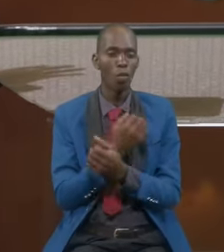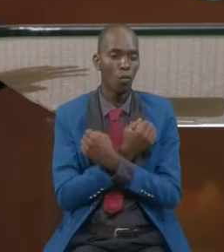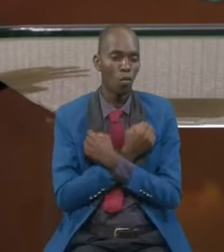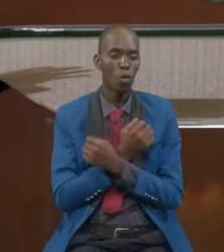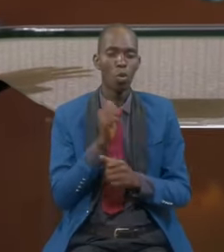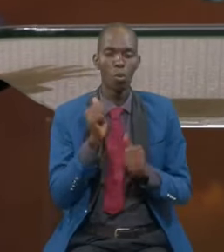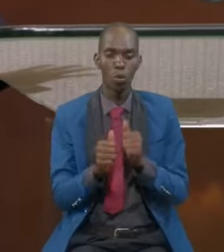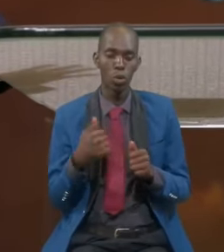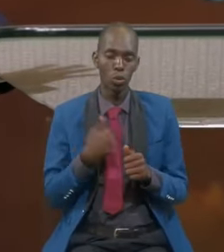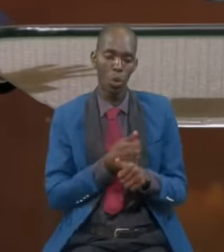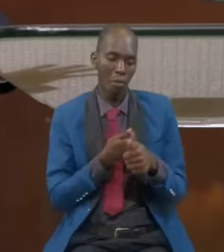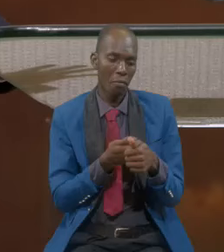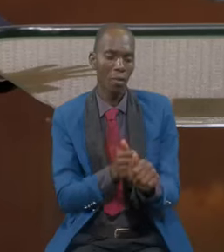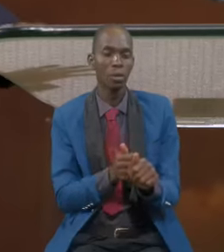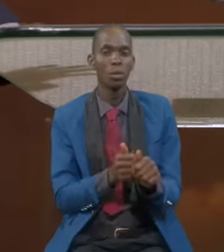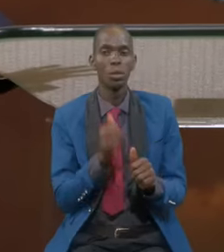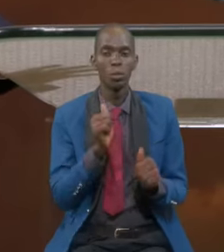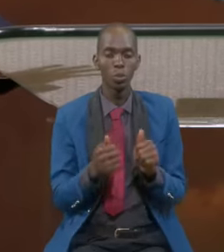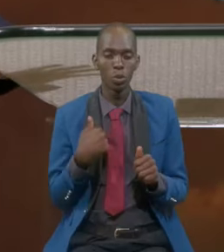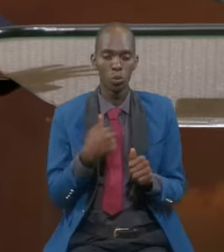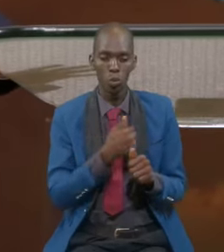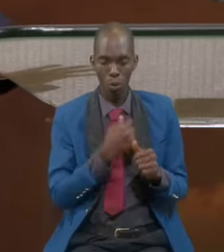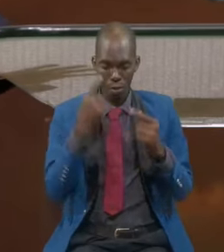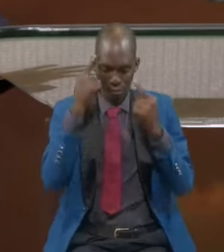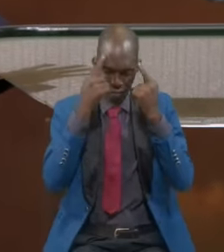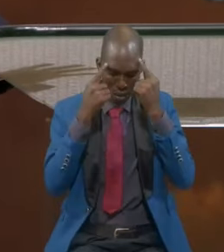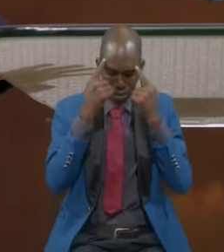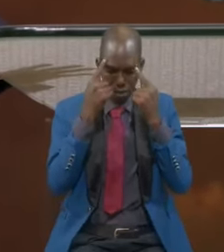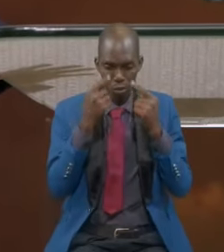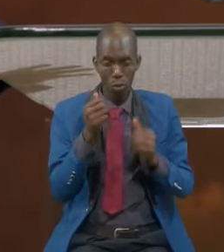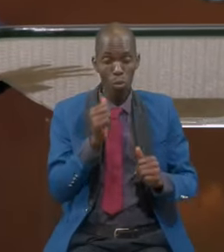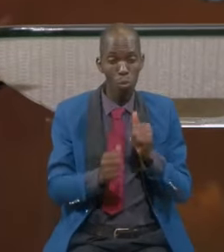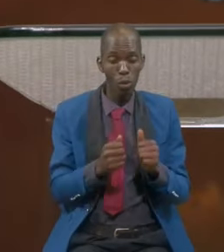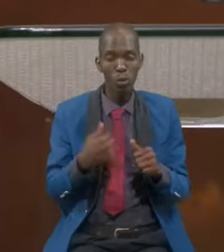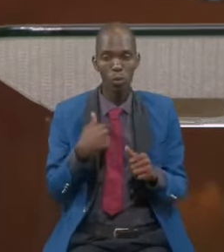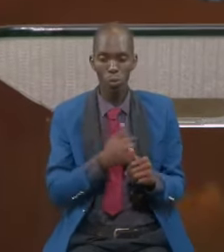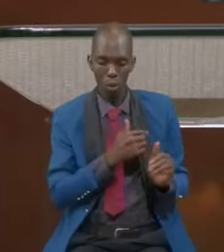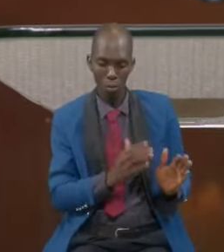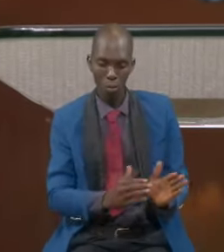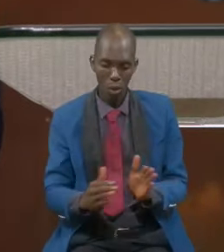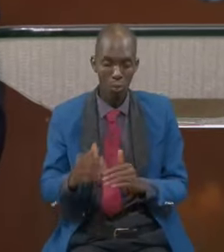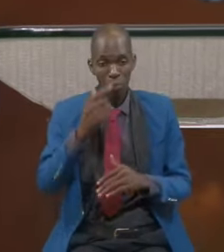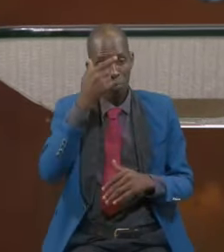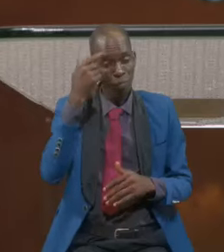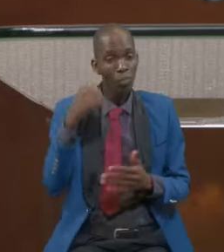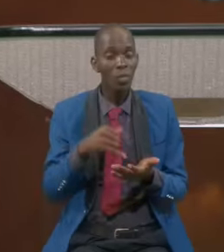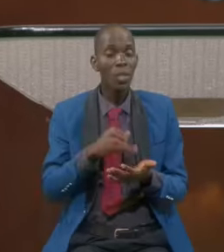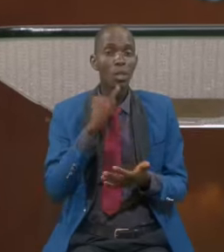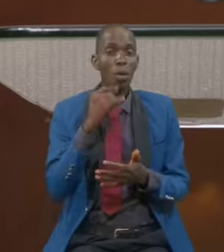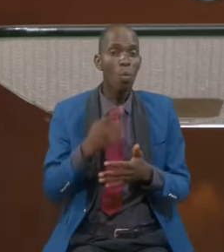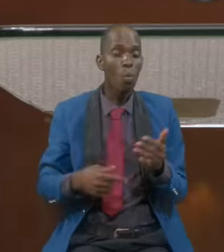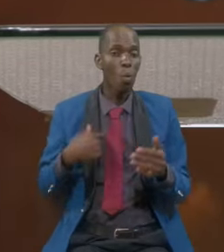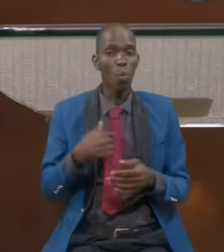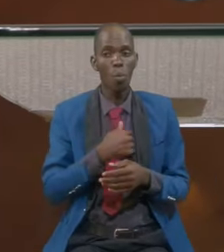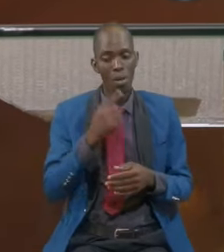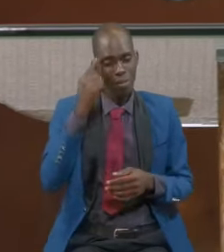live, by which we think, by which we plan, because it's what we think in the